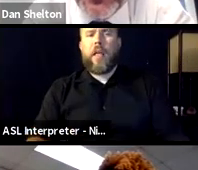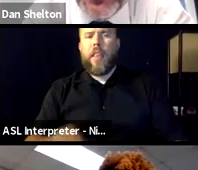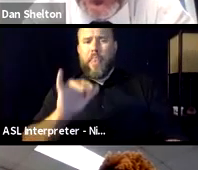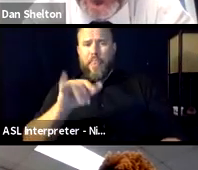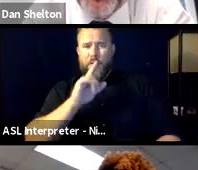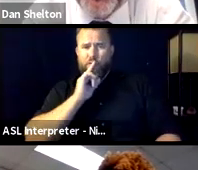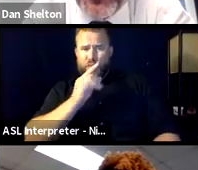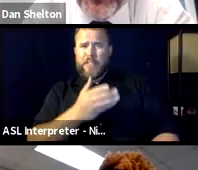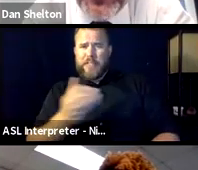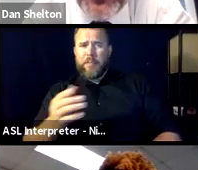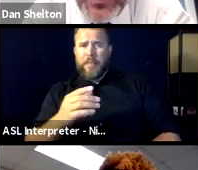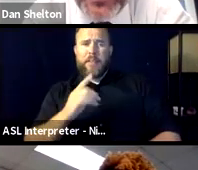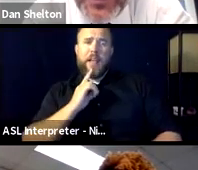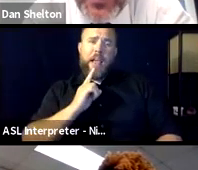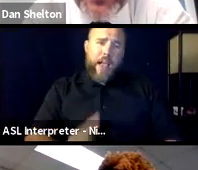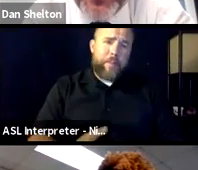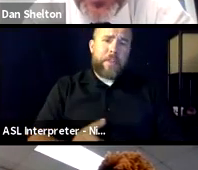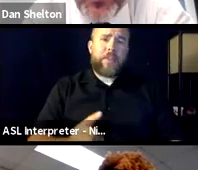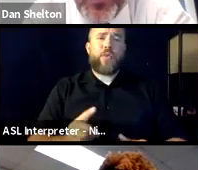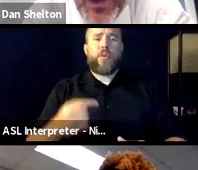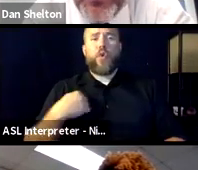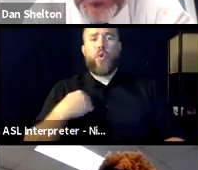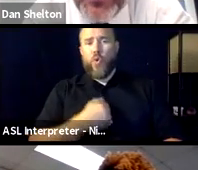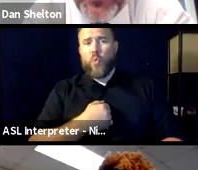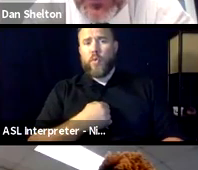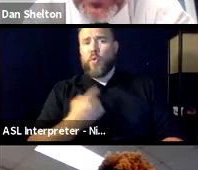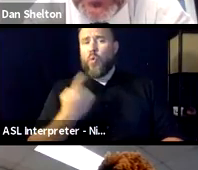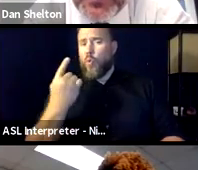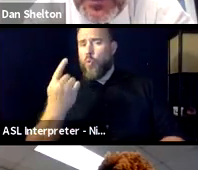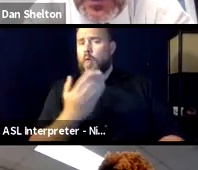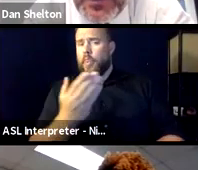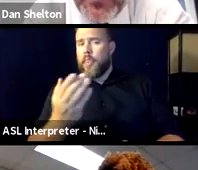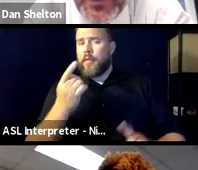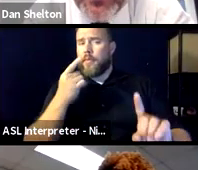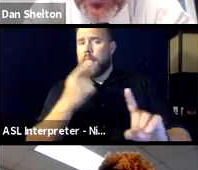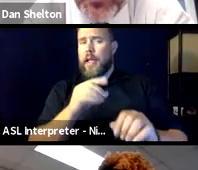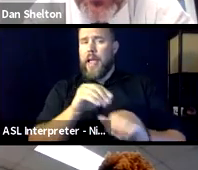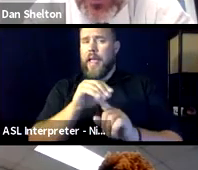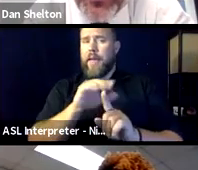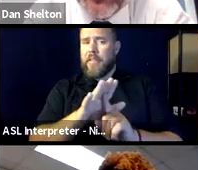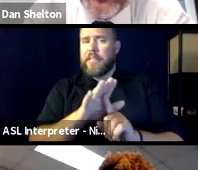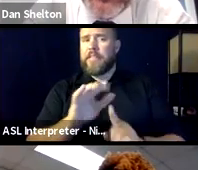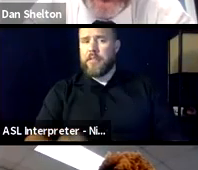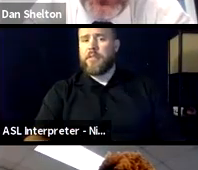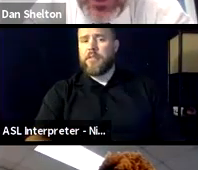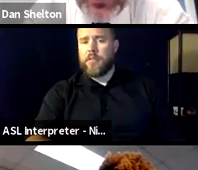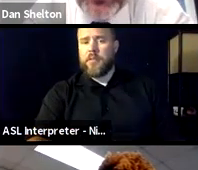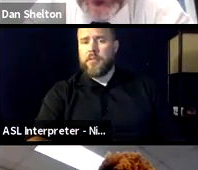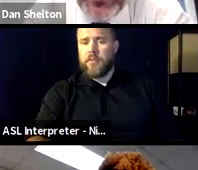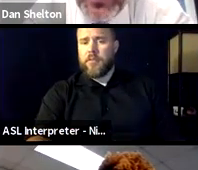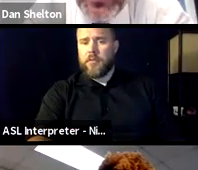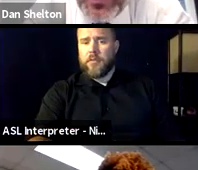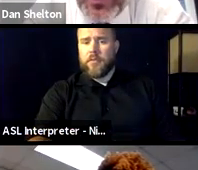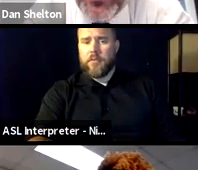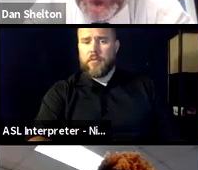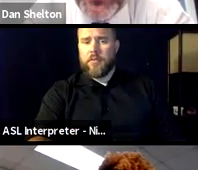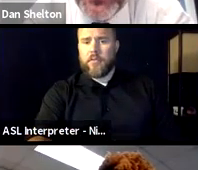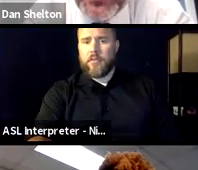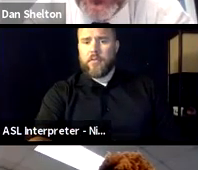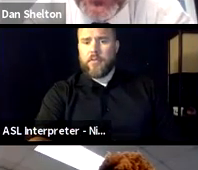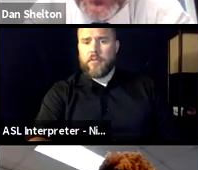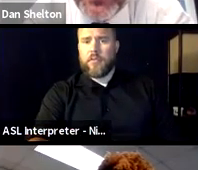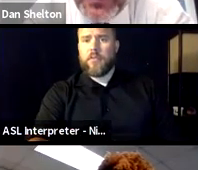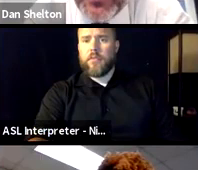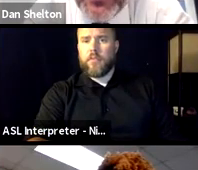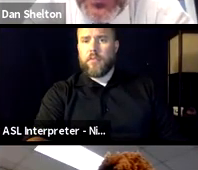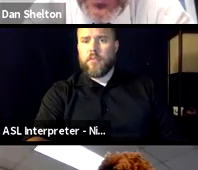absolutely, really right now, that's been one of my big focuses as we move forward. The committees have been working through all the